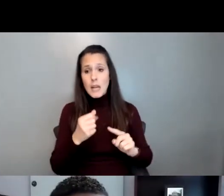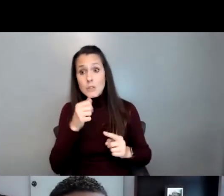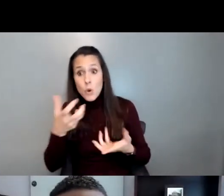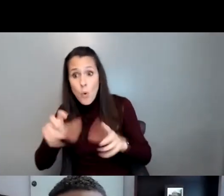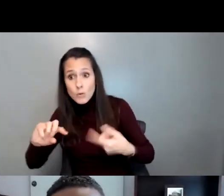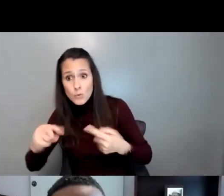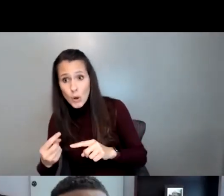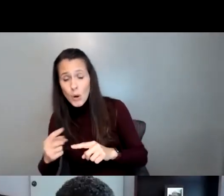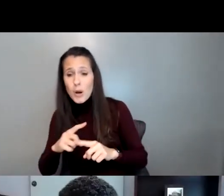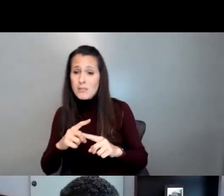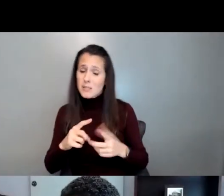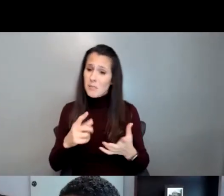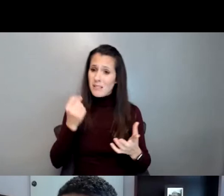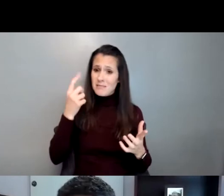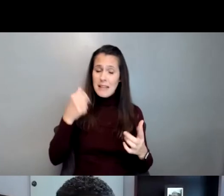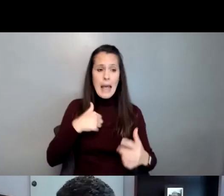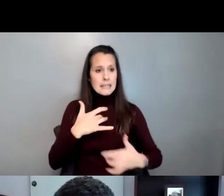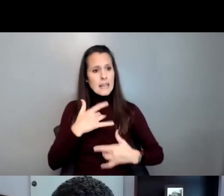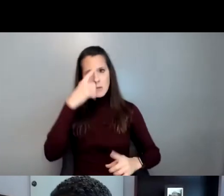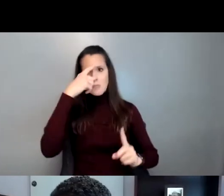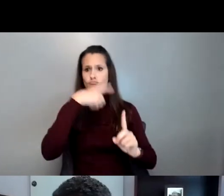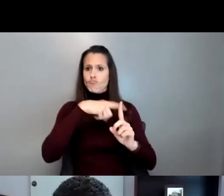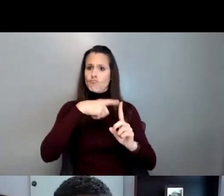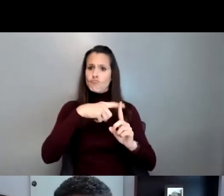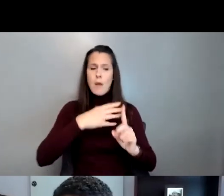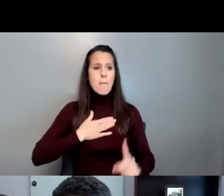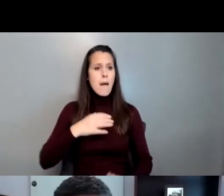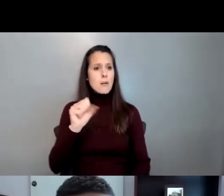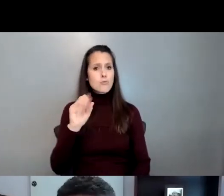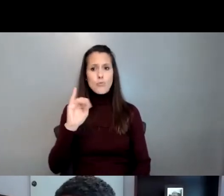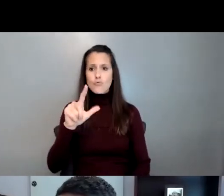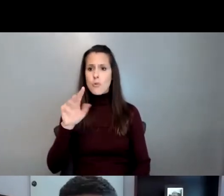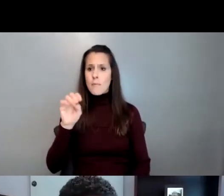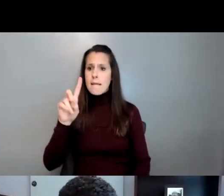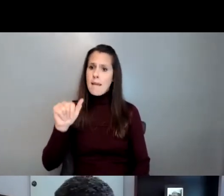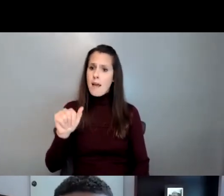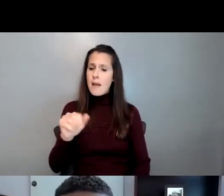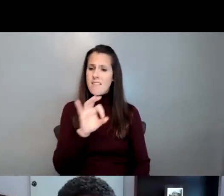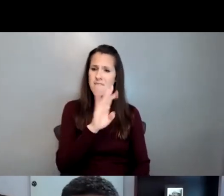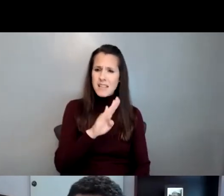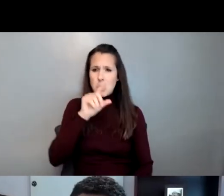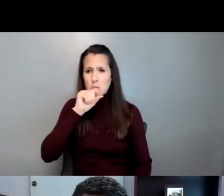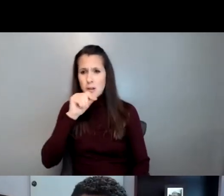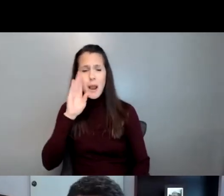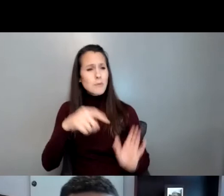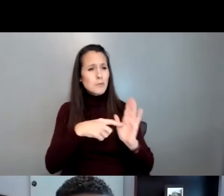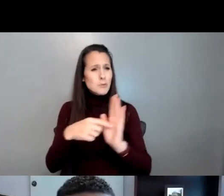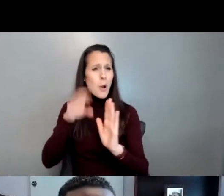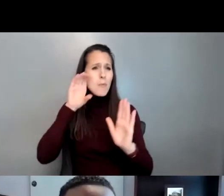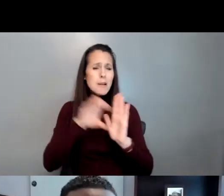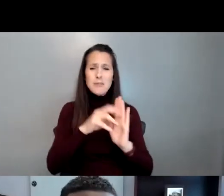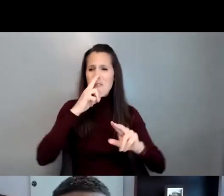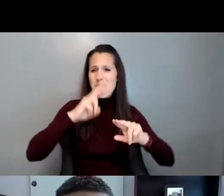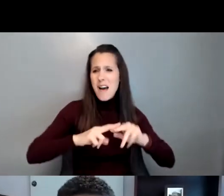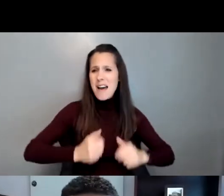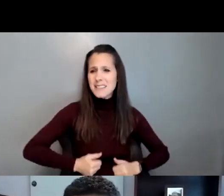be an overwhelmingly positive person, and on my social media, I would show me living an active and fun life. And I thought that that